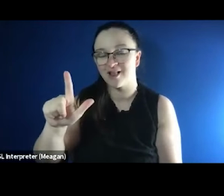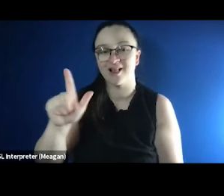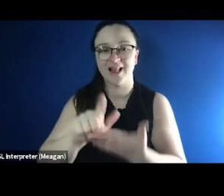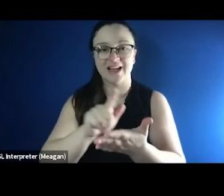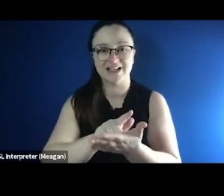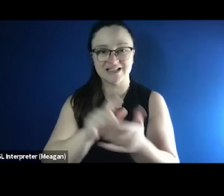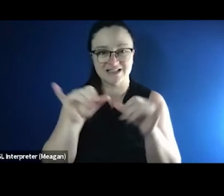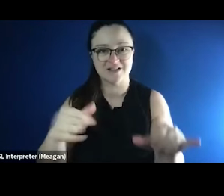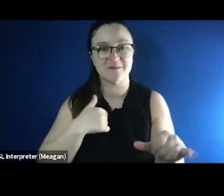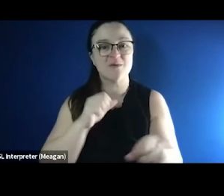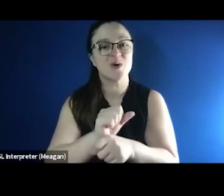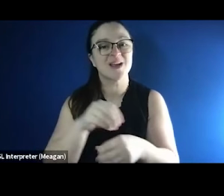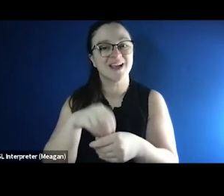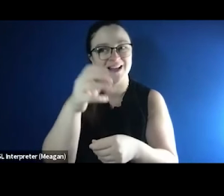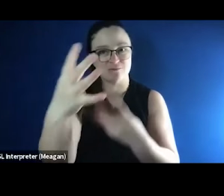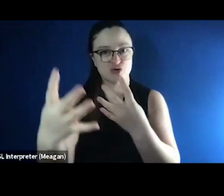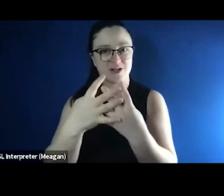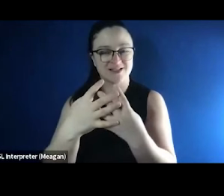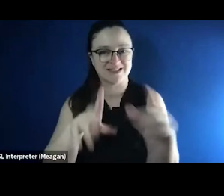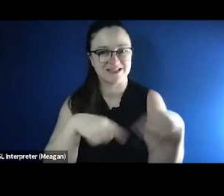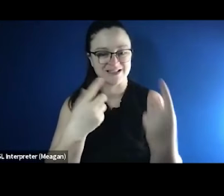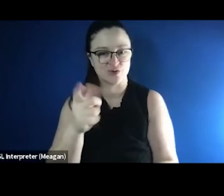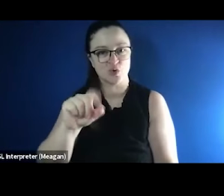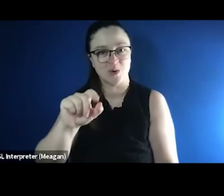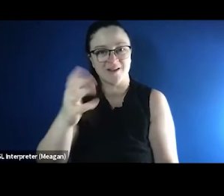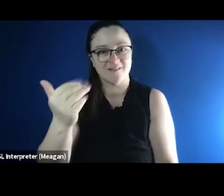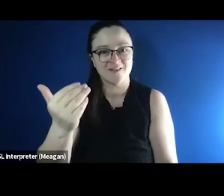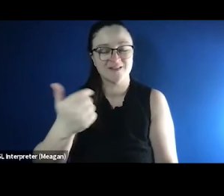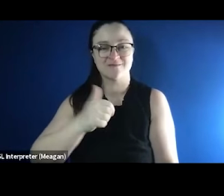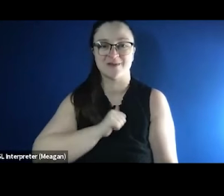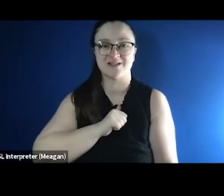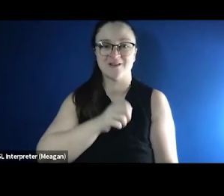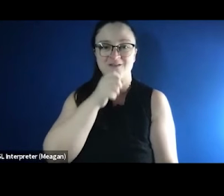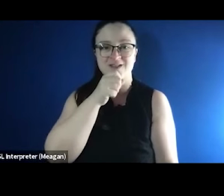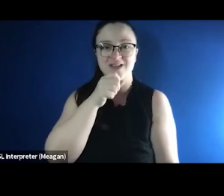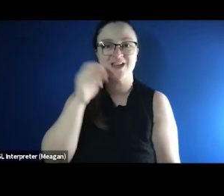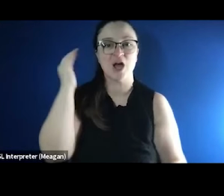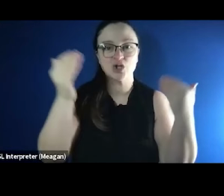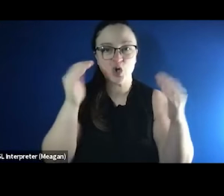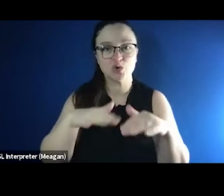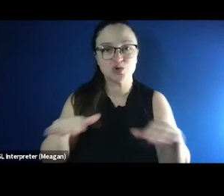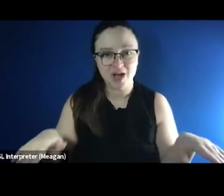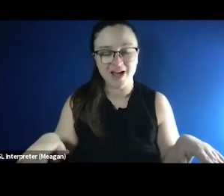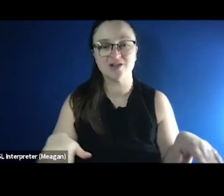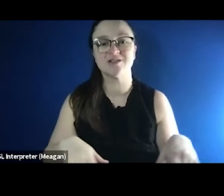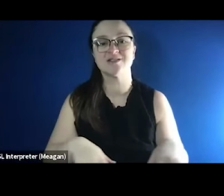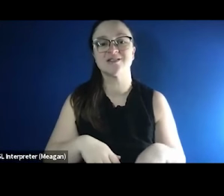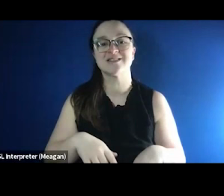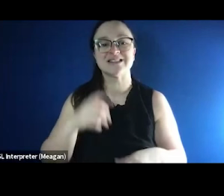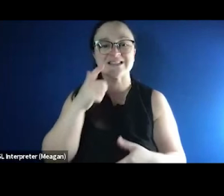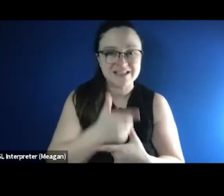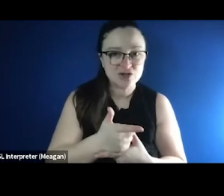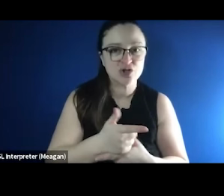about 2015. But I am the adult child, the sister, and the aunt of folks who are currently under